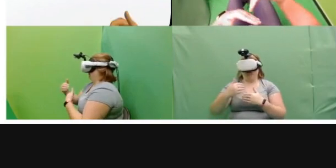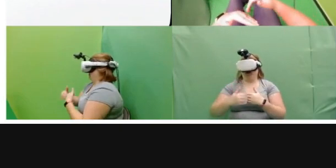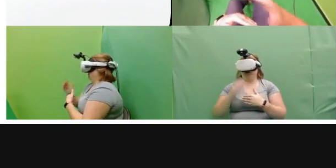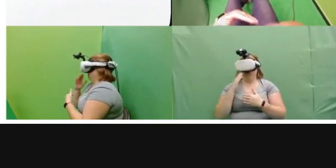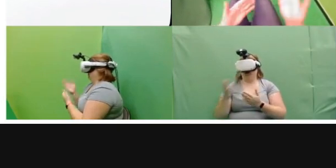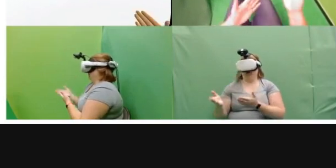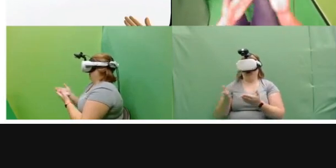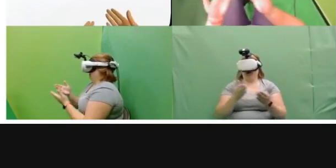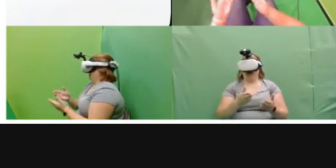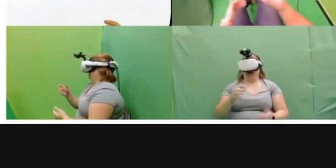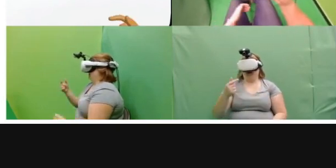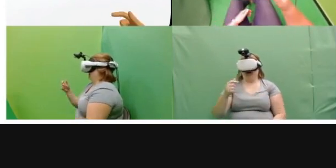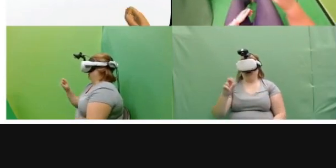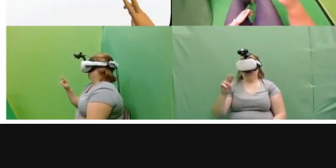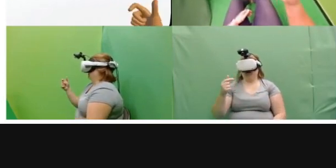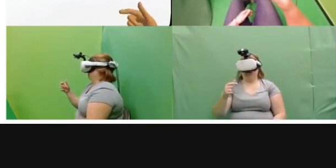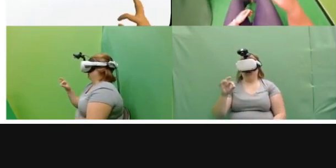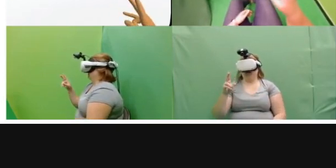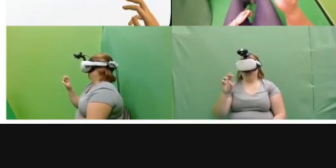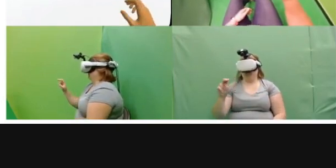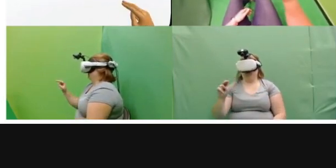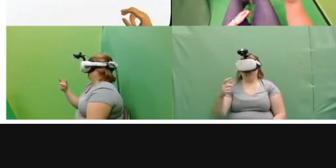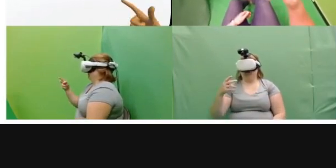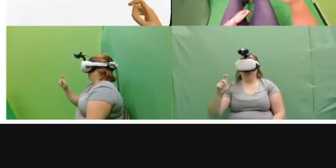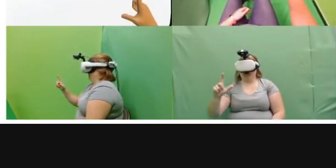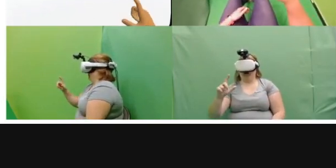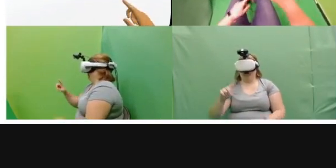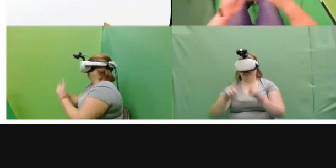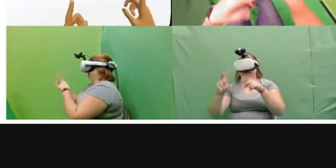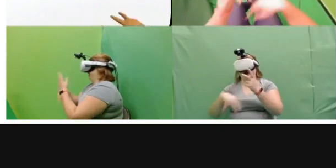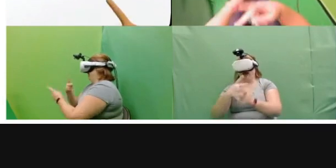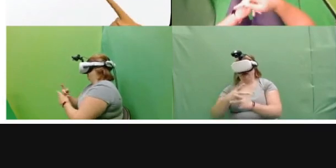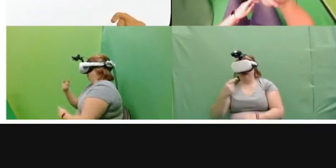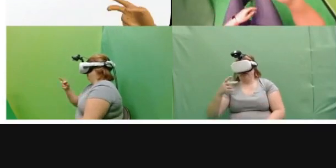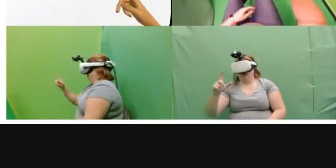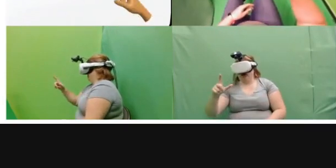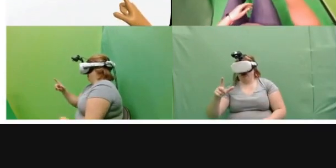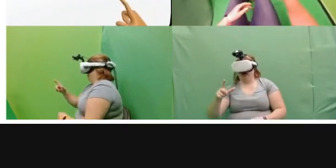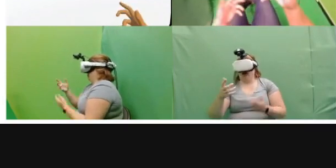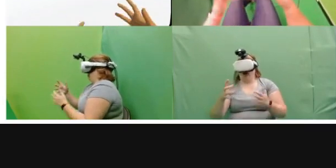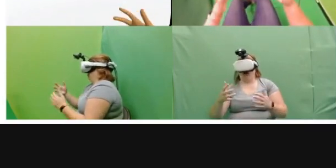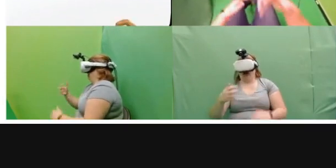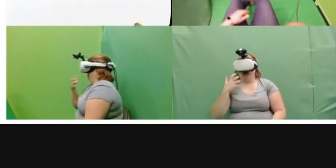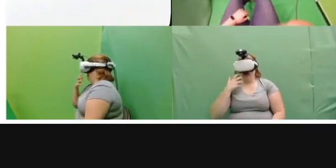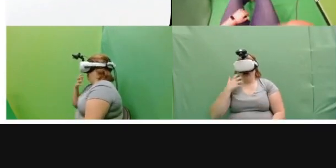head, where you can see the hands moving. And then also, as I told you, we also recorded the inside